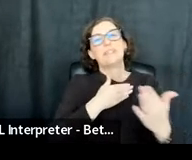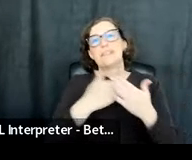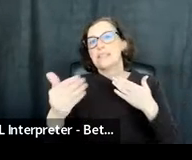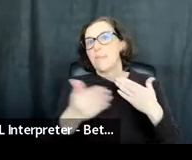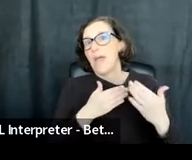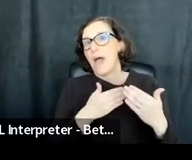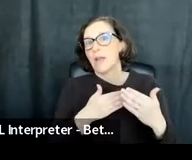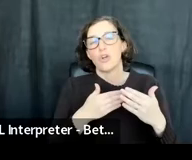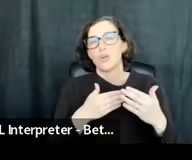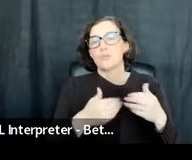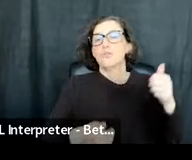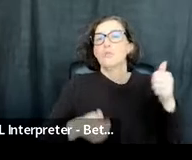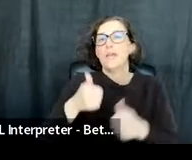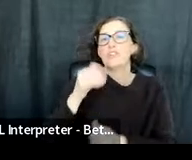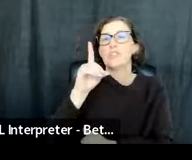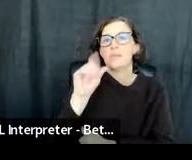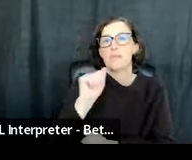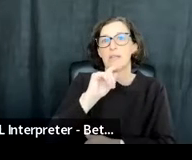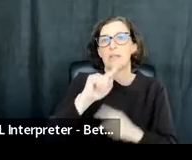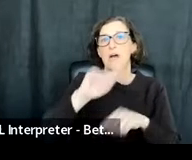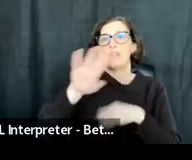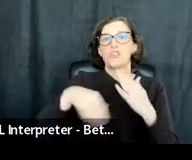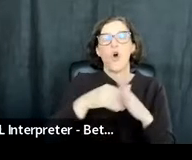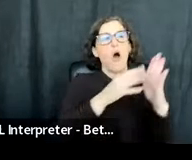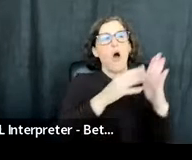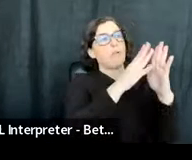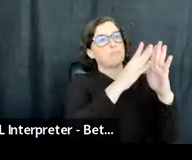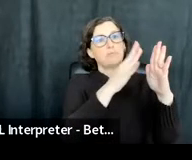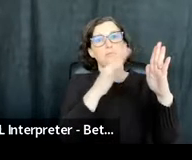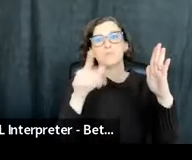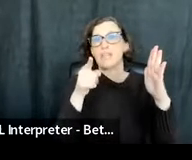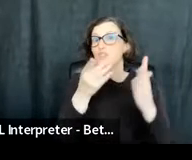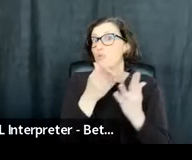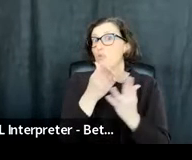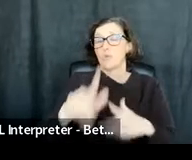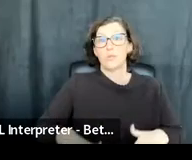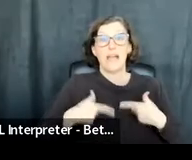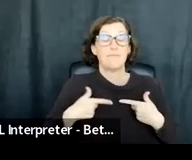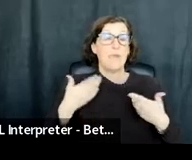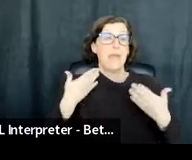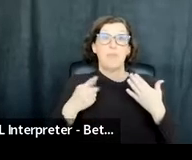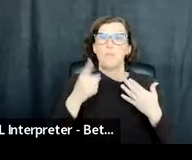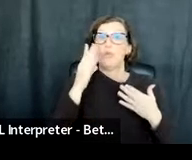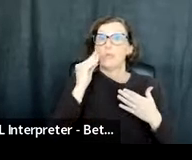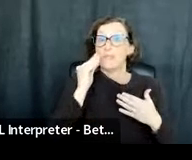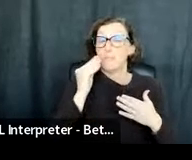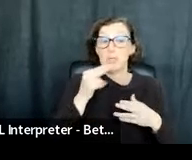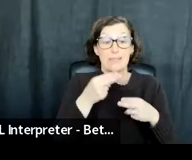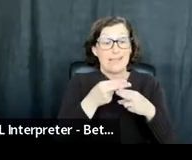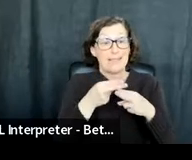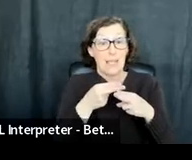quote disability is, it's just all on a large spectrum. As you go through life, you might have temporary or you might have permanent